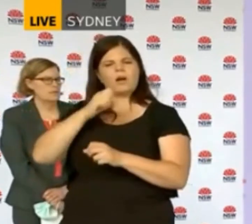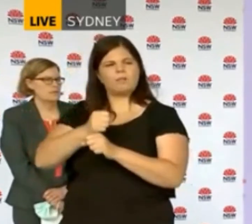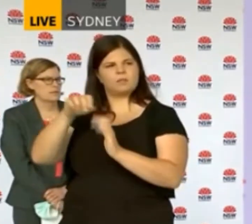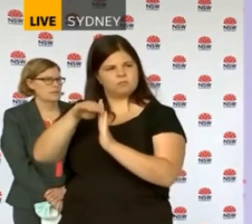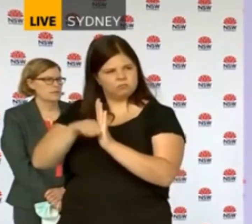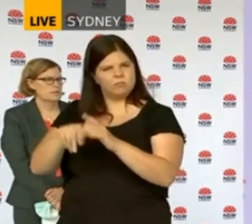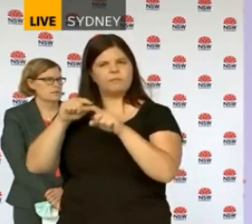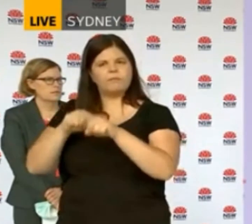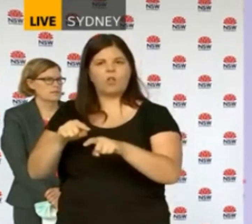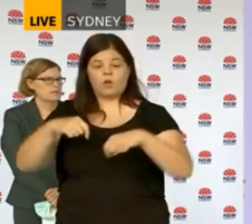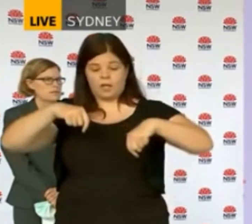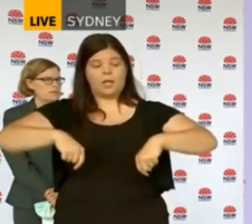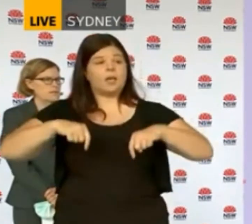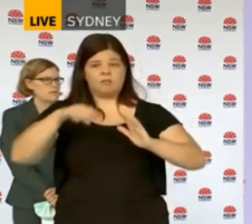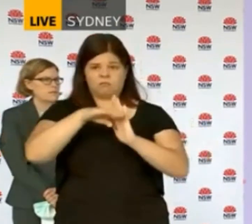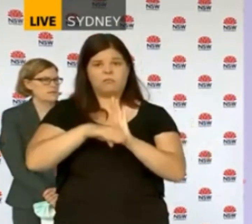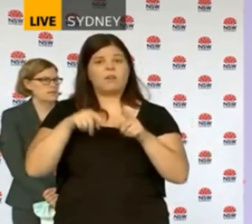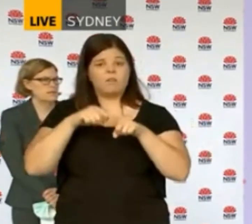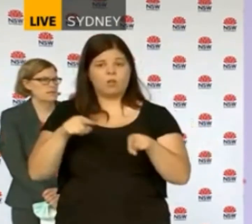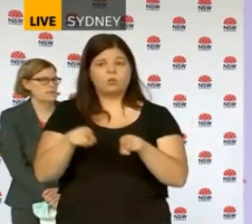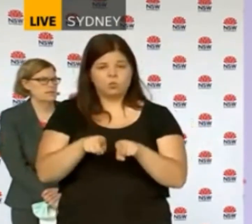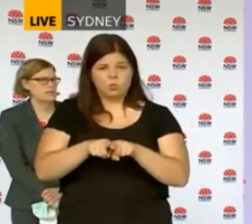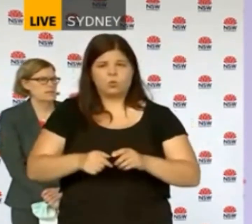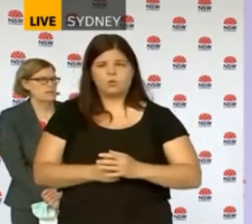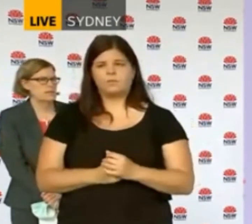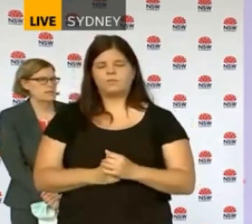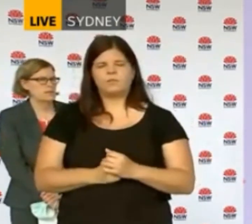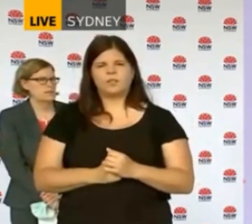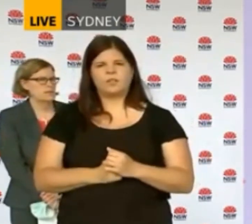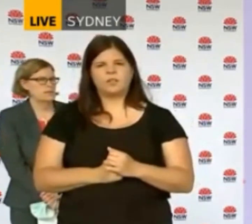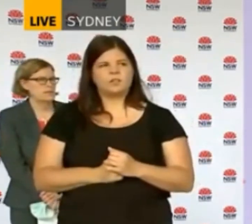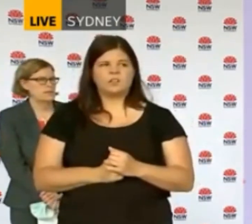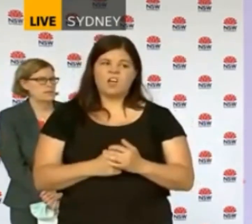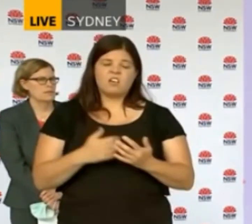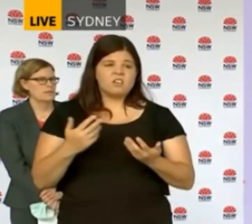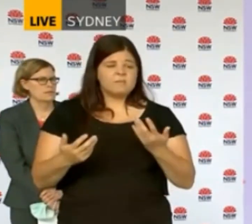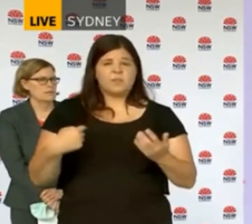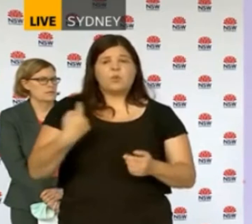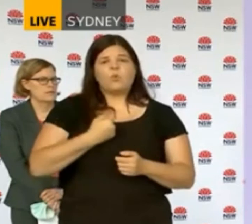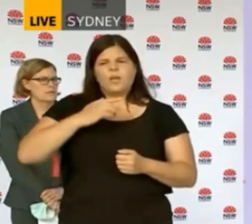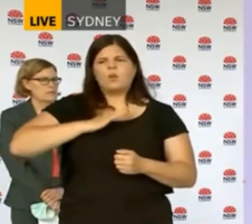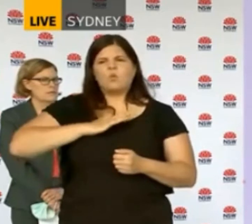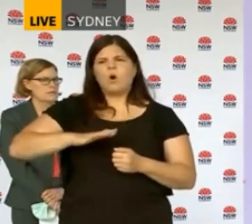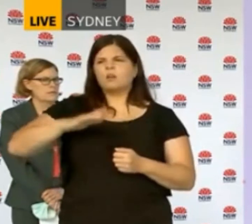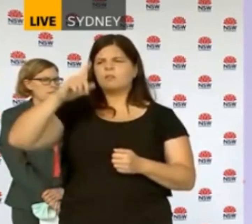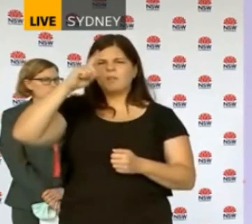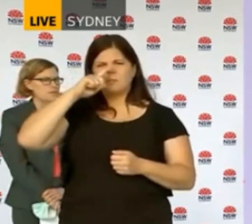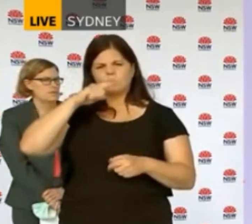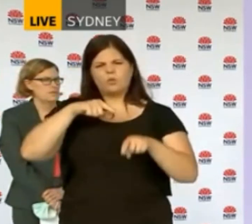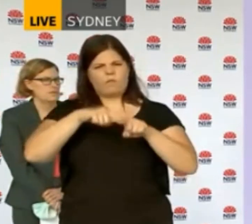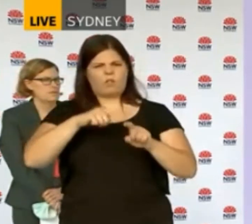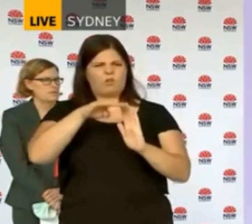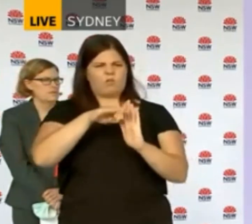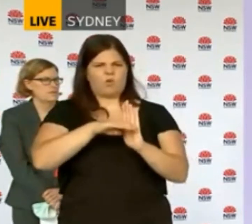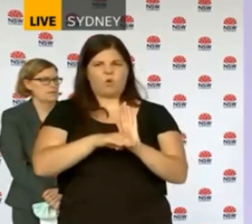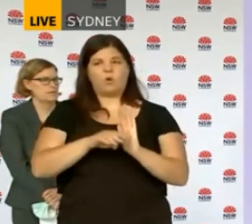but comply with them here in New South Wales. And we will be backing that in. I mean, essentially we want people to just be on the journey with us, but there